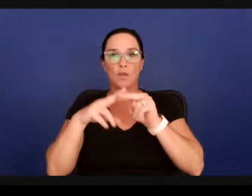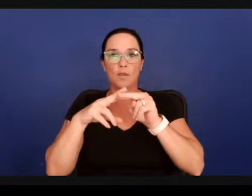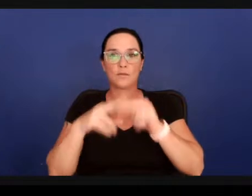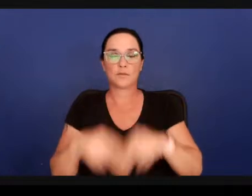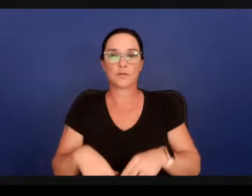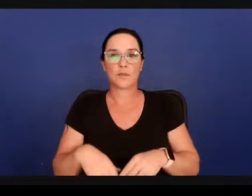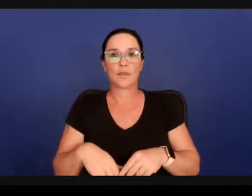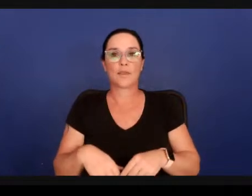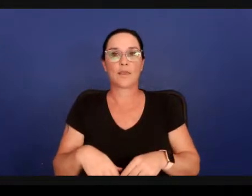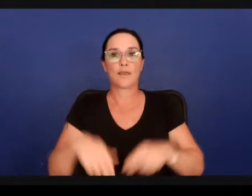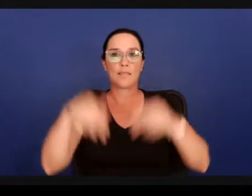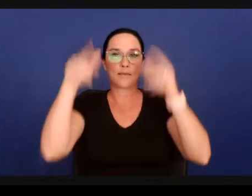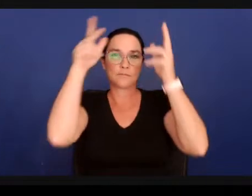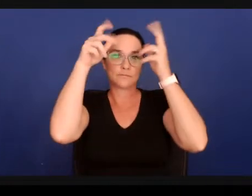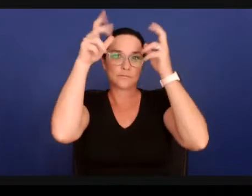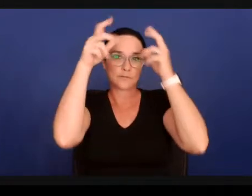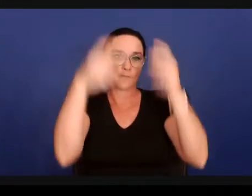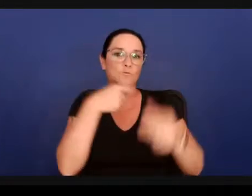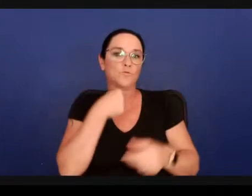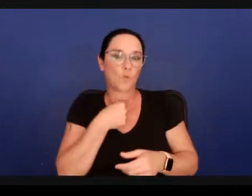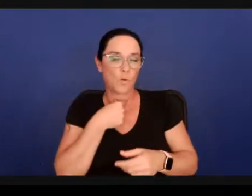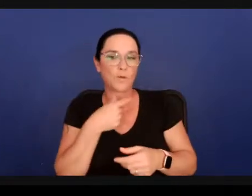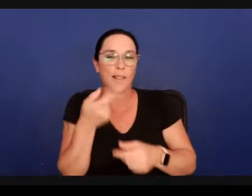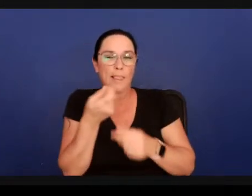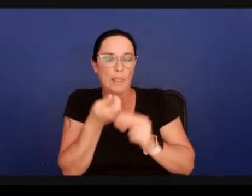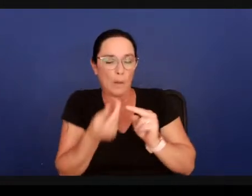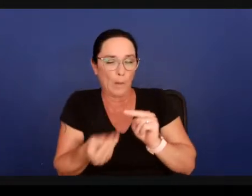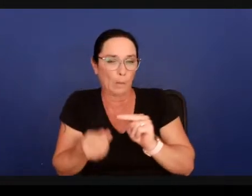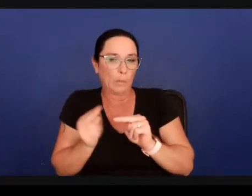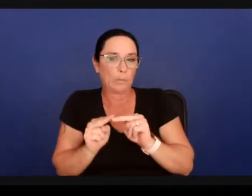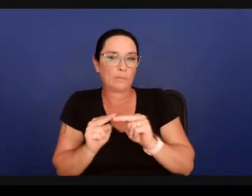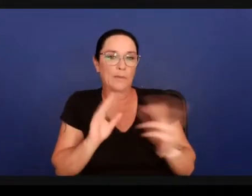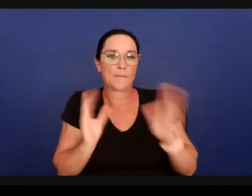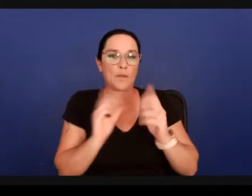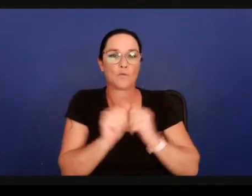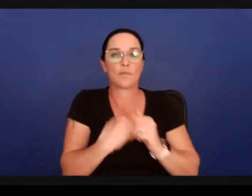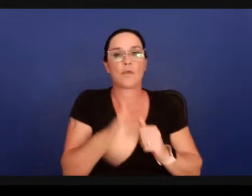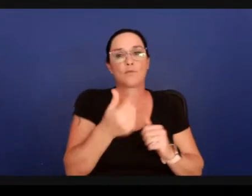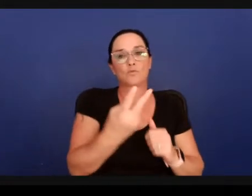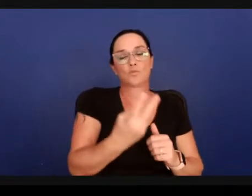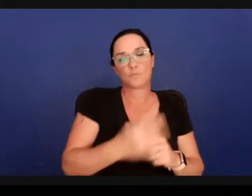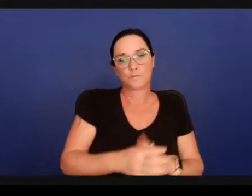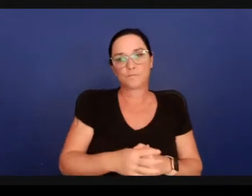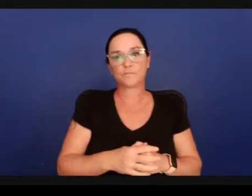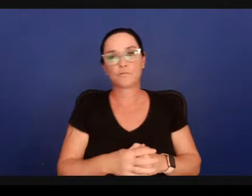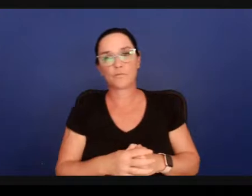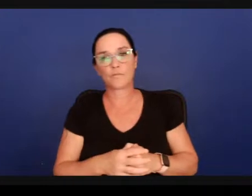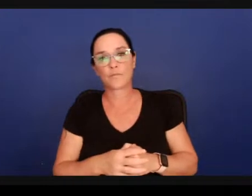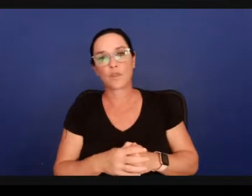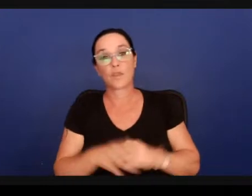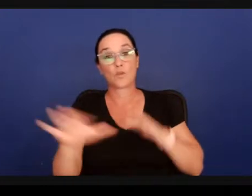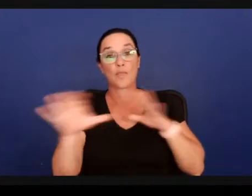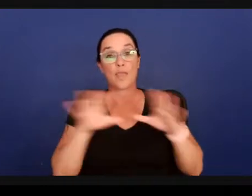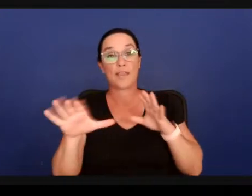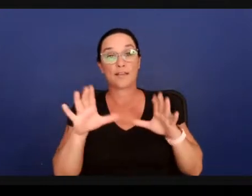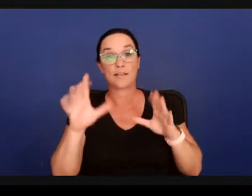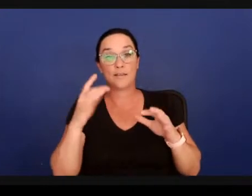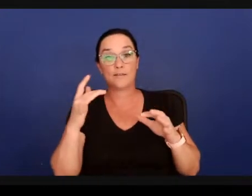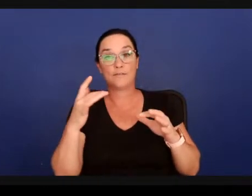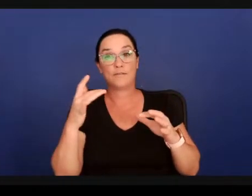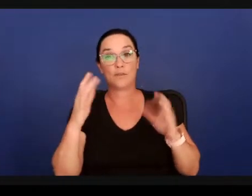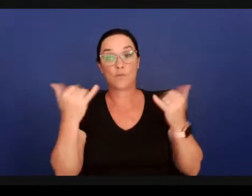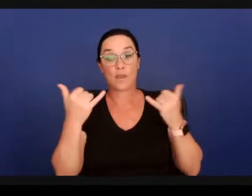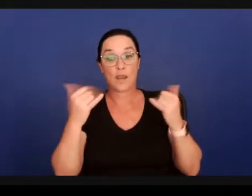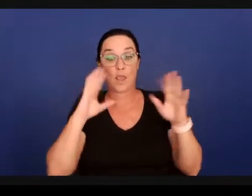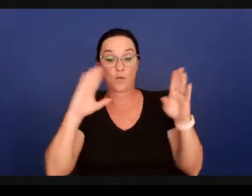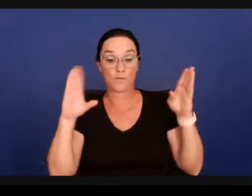just barely registering in comparison to this other two. So activity definitely is focused towards the west of the Kauai, as we know